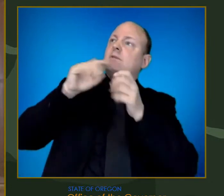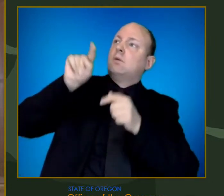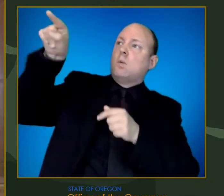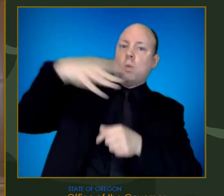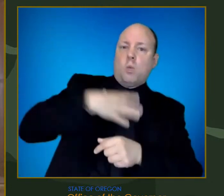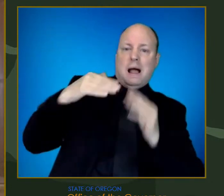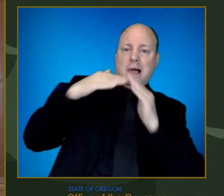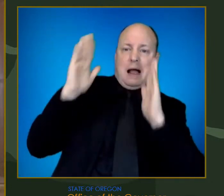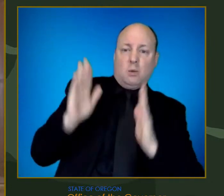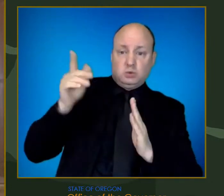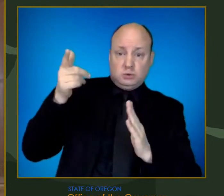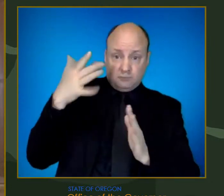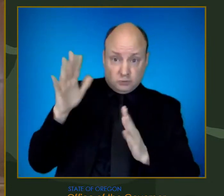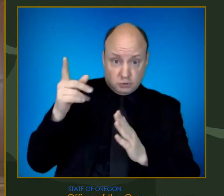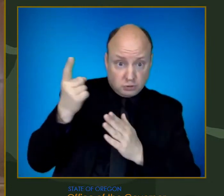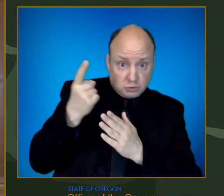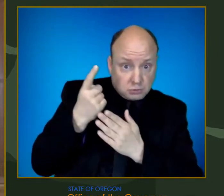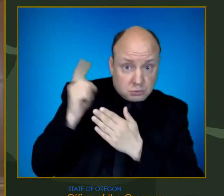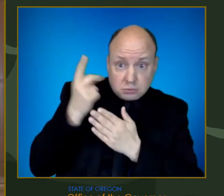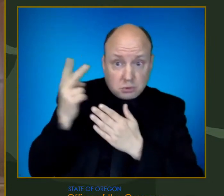of vaccine allocation?